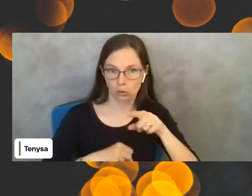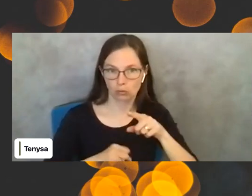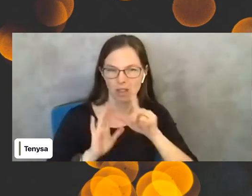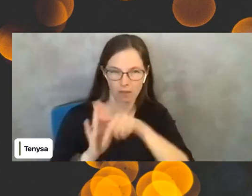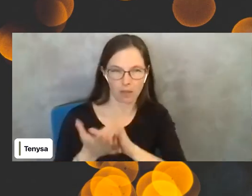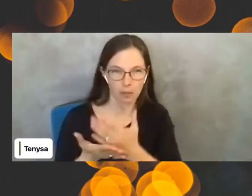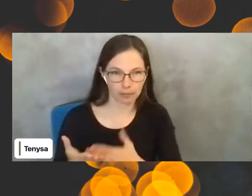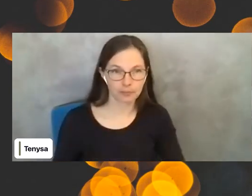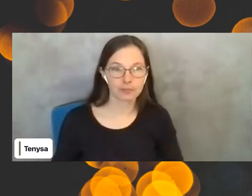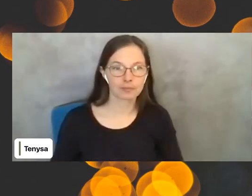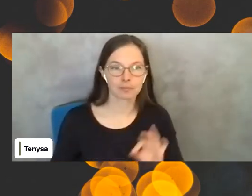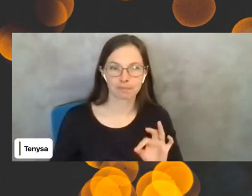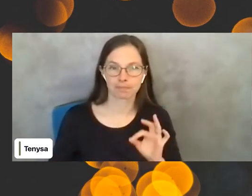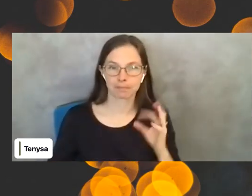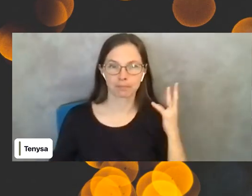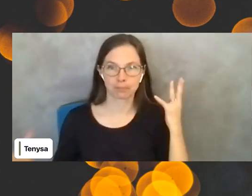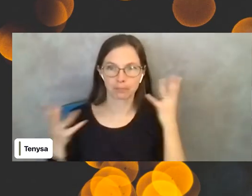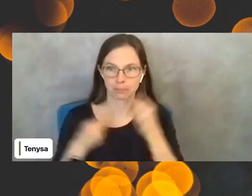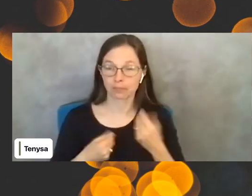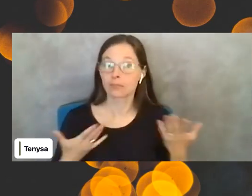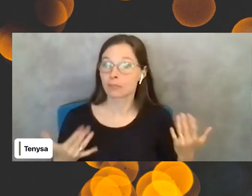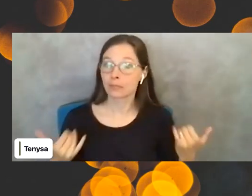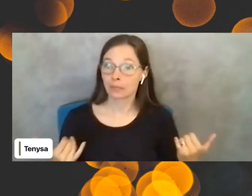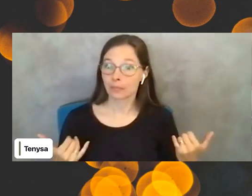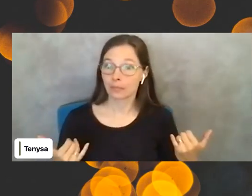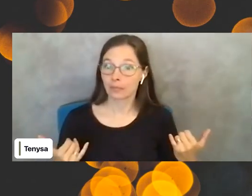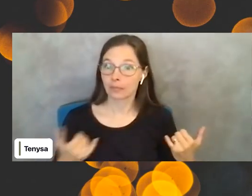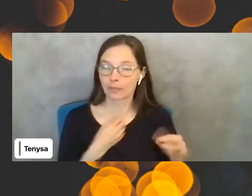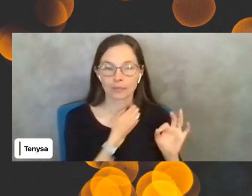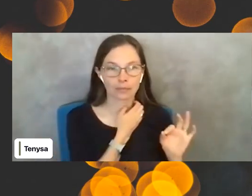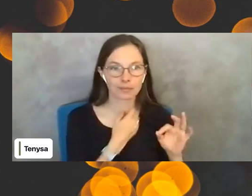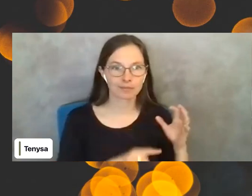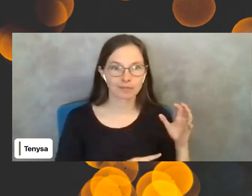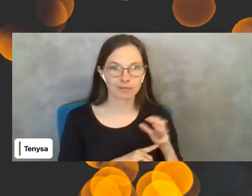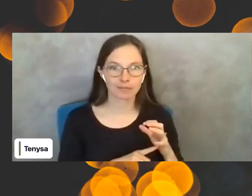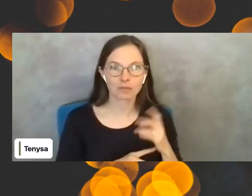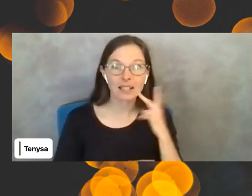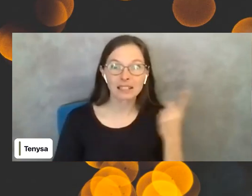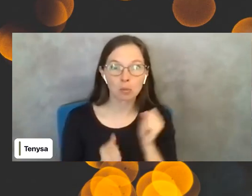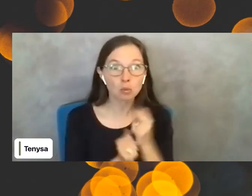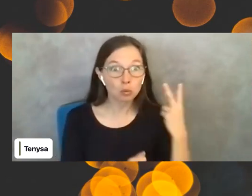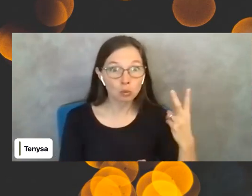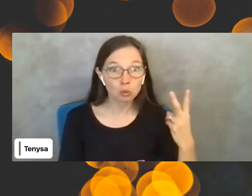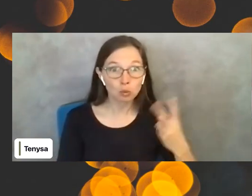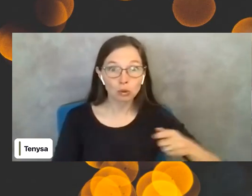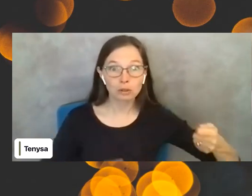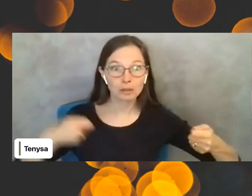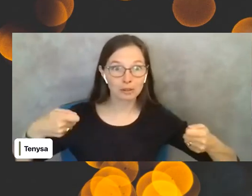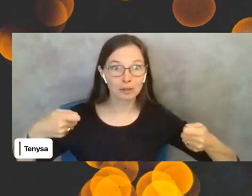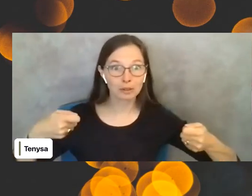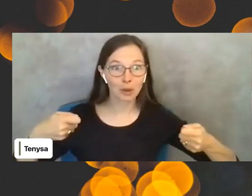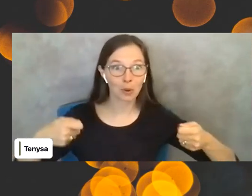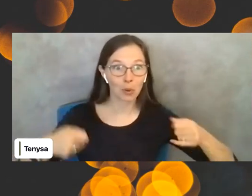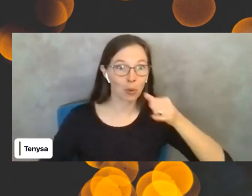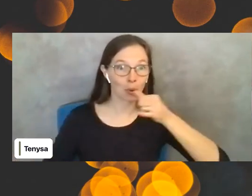part. Lovely. So fantastic. Oh, I see someone with two swords in here. Incorrect. Oh,